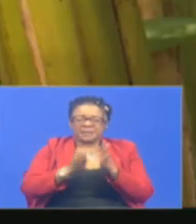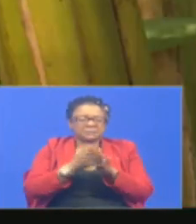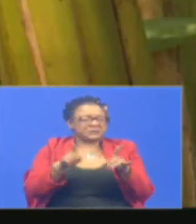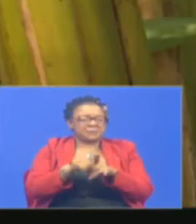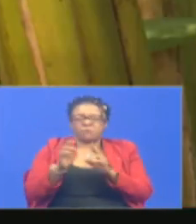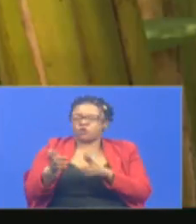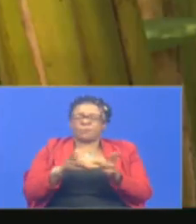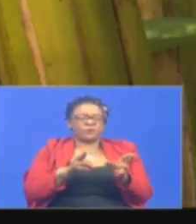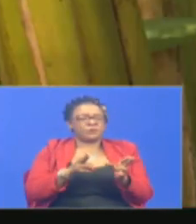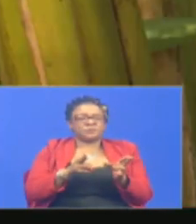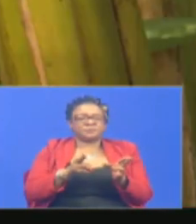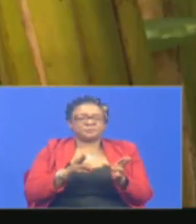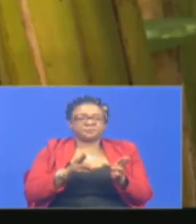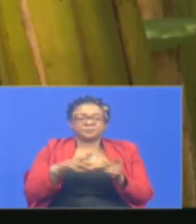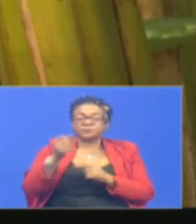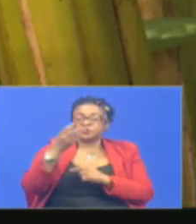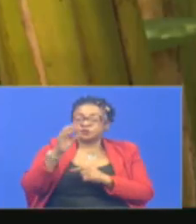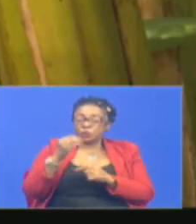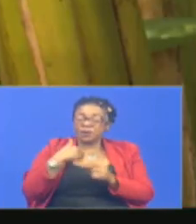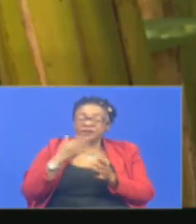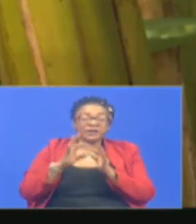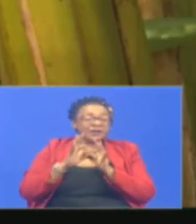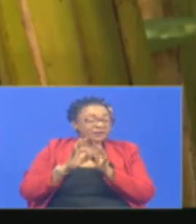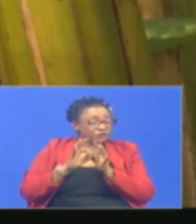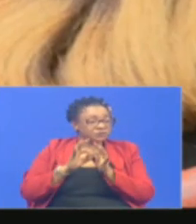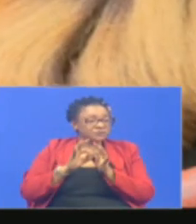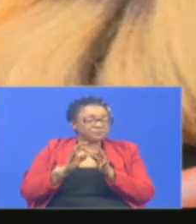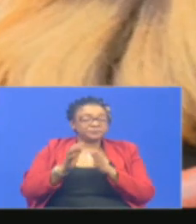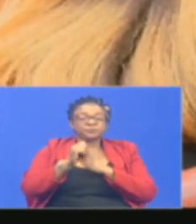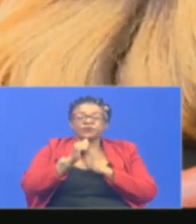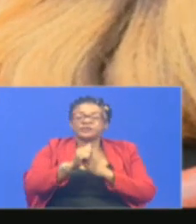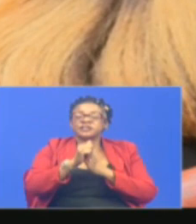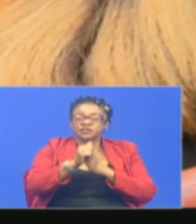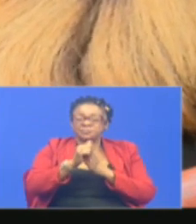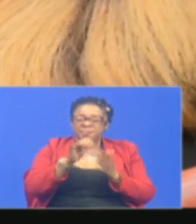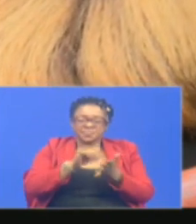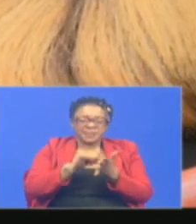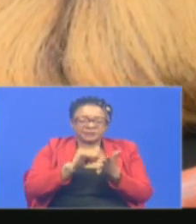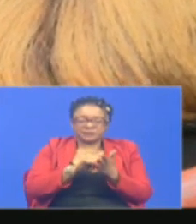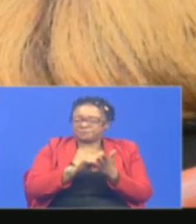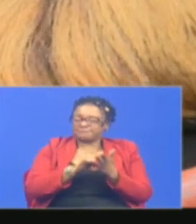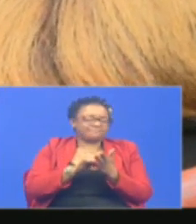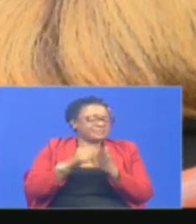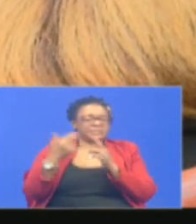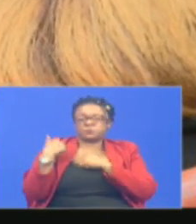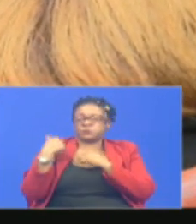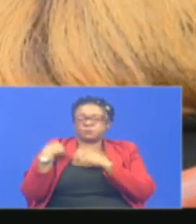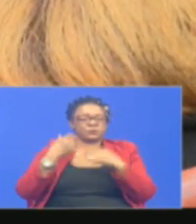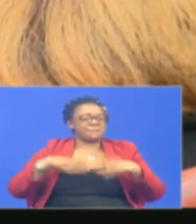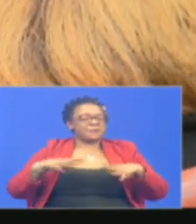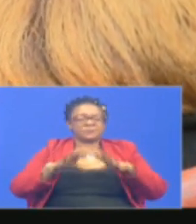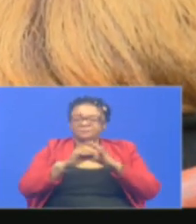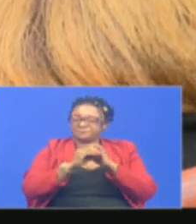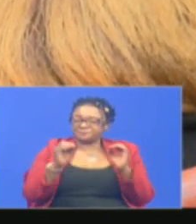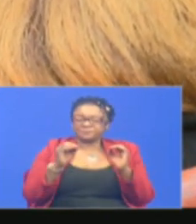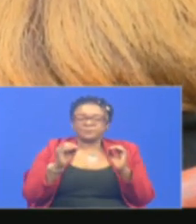And so there's been a culture of leadership that is not accountable to the people. They have been